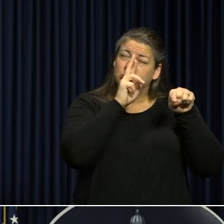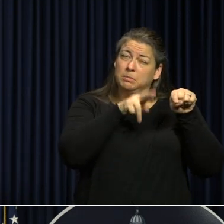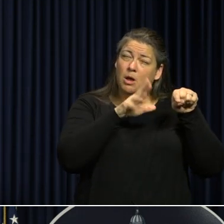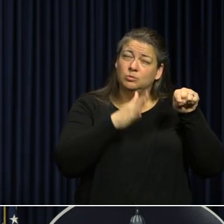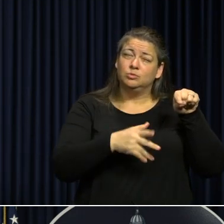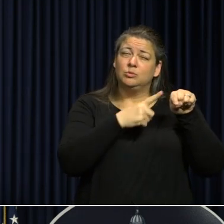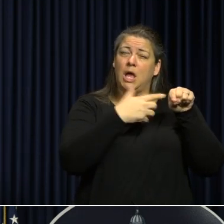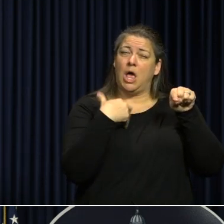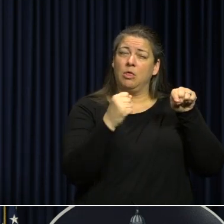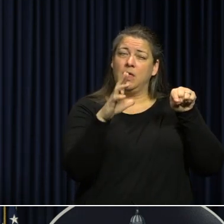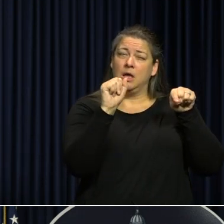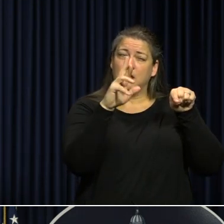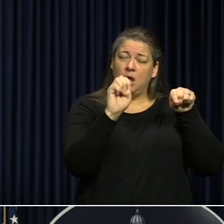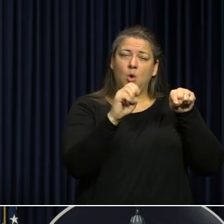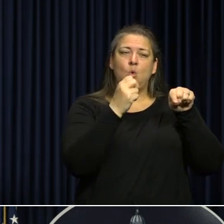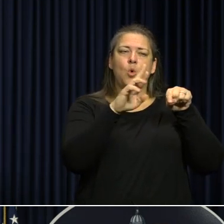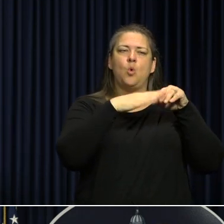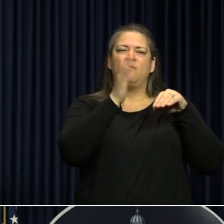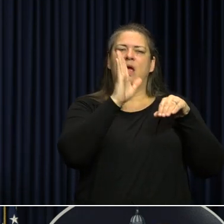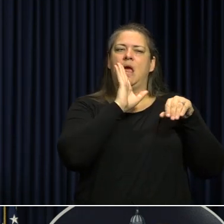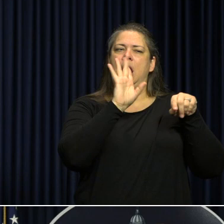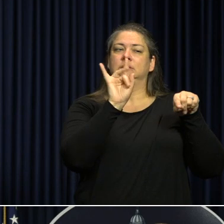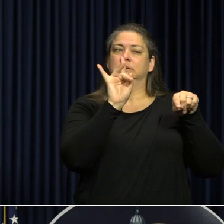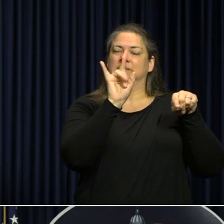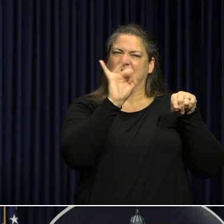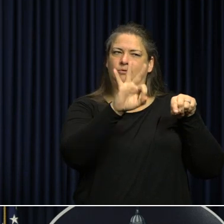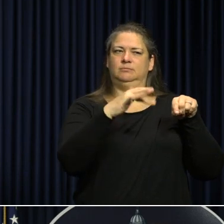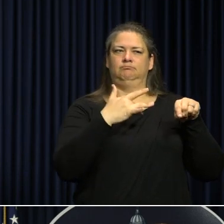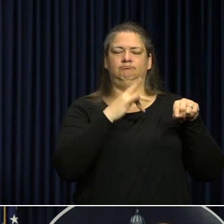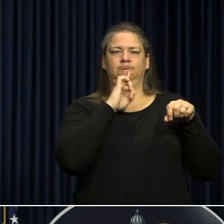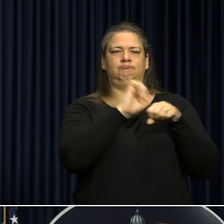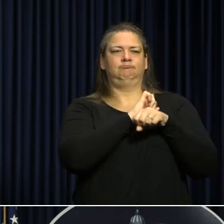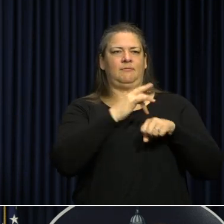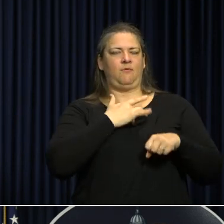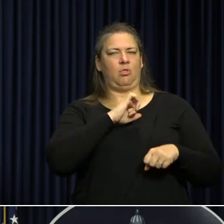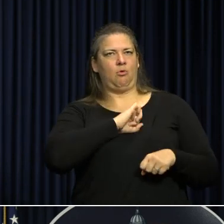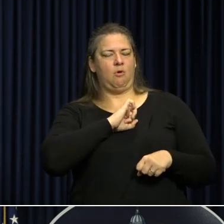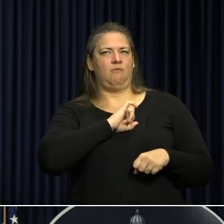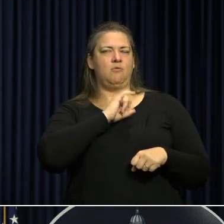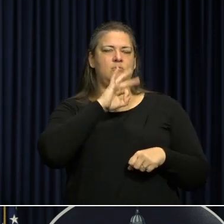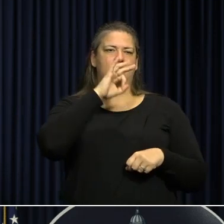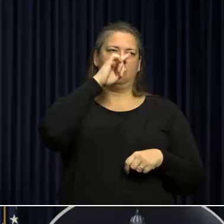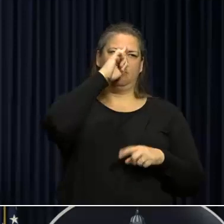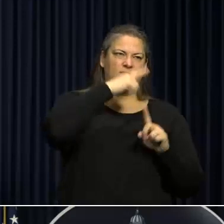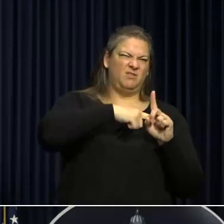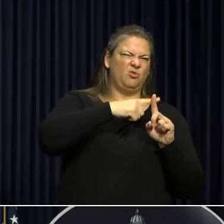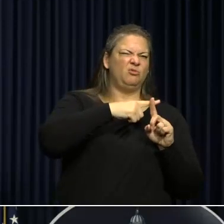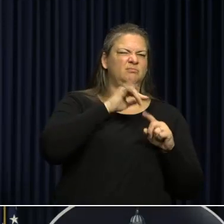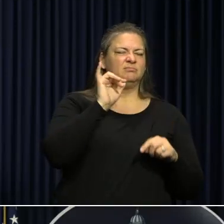healthcare workers, and anyone over 18 that has symptoms. If you can go back to the last slide.